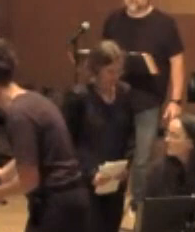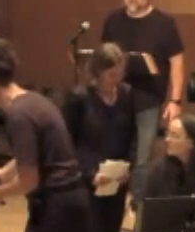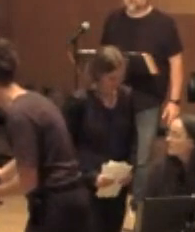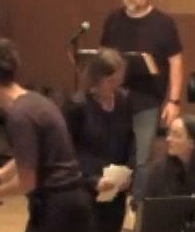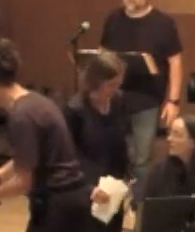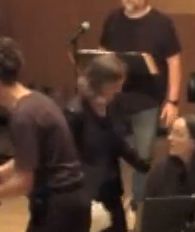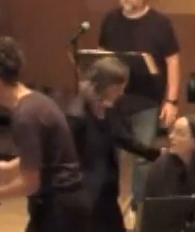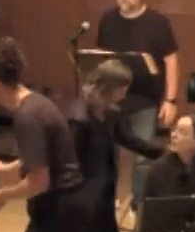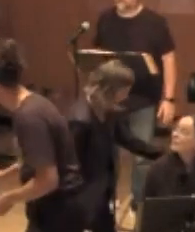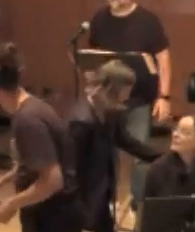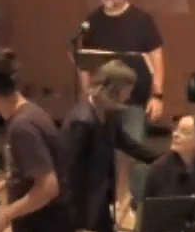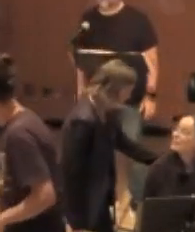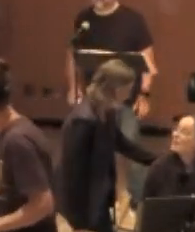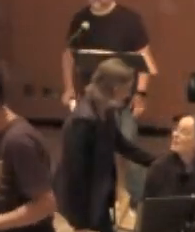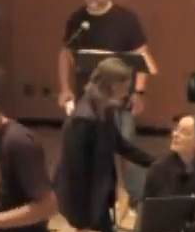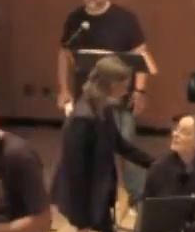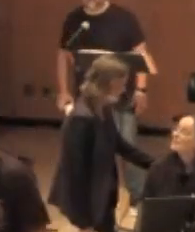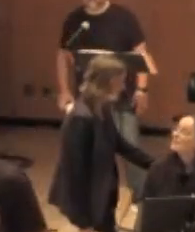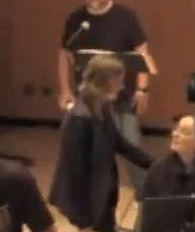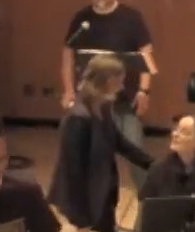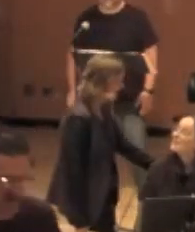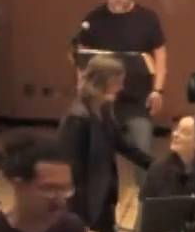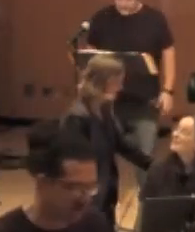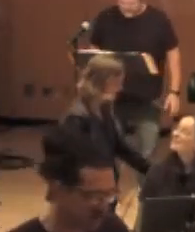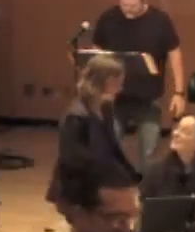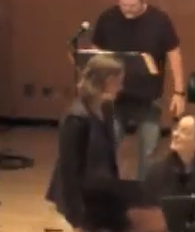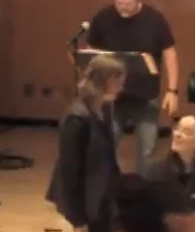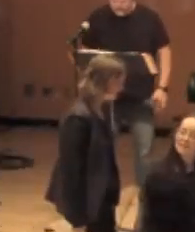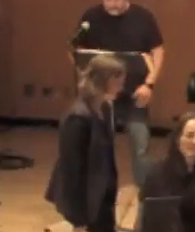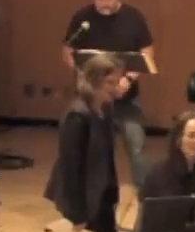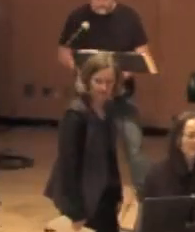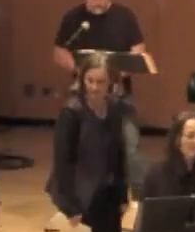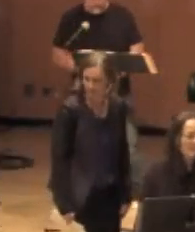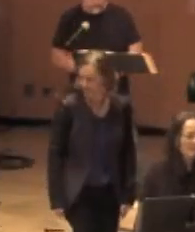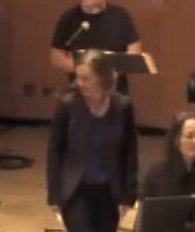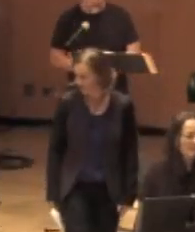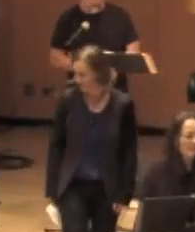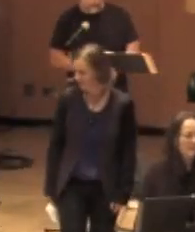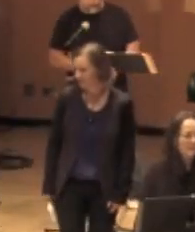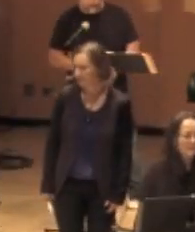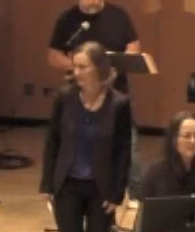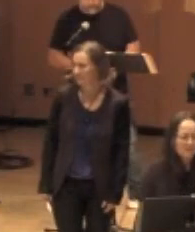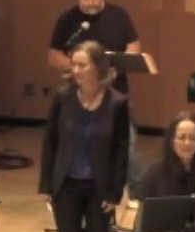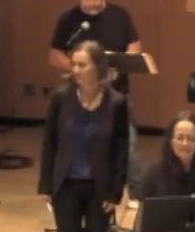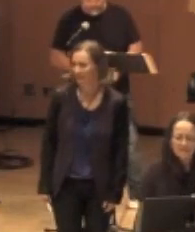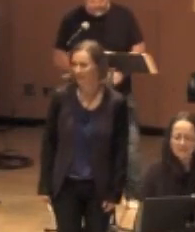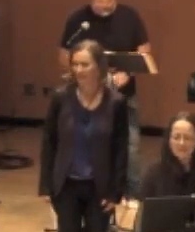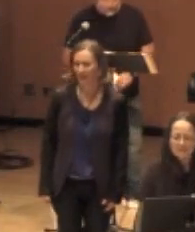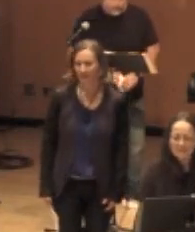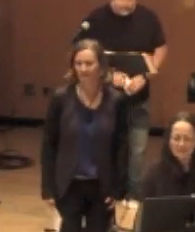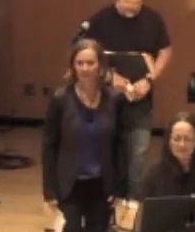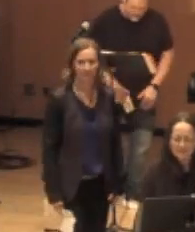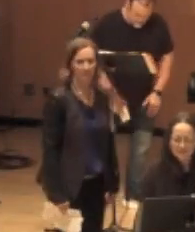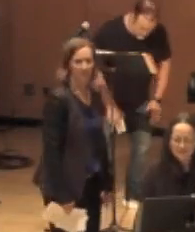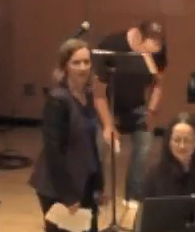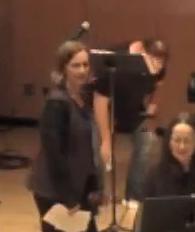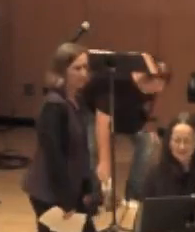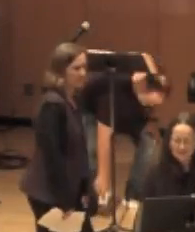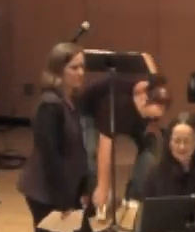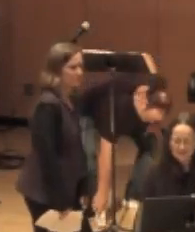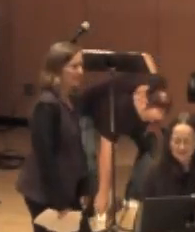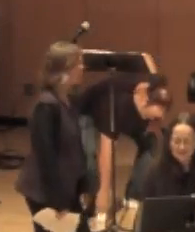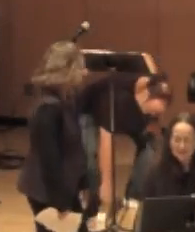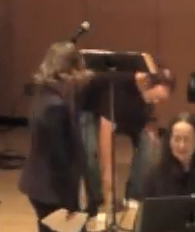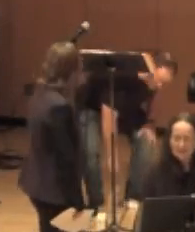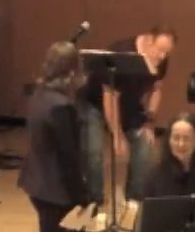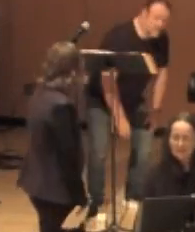off because it's pretty the mics are very live okay yeah very live okay